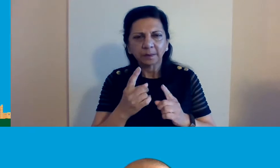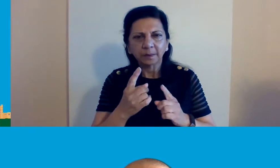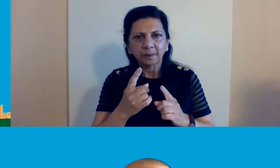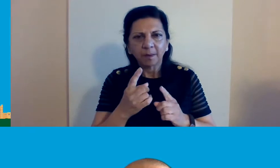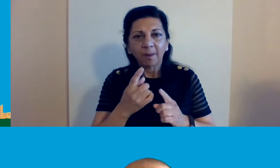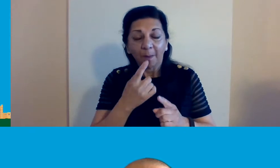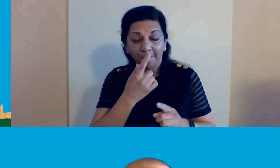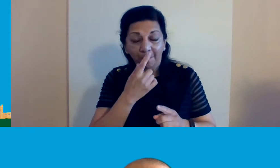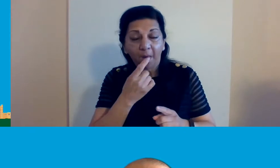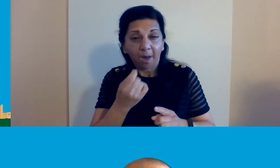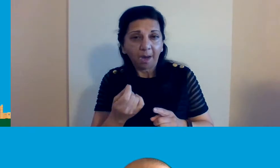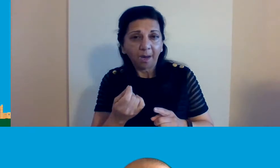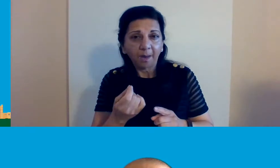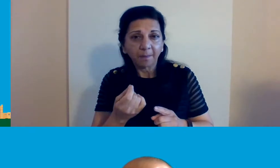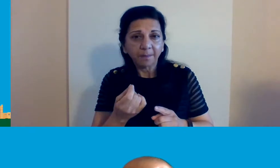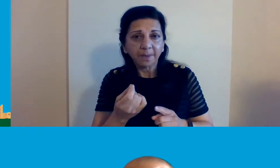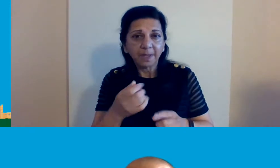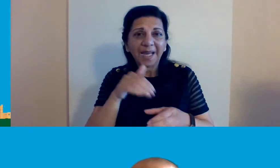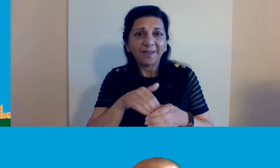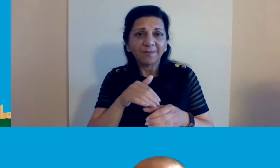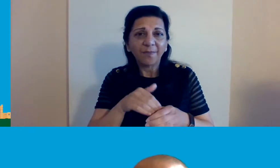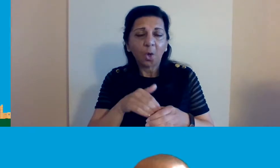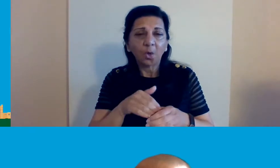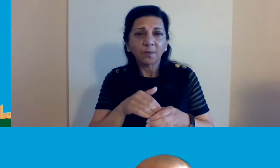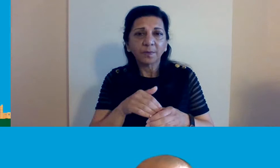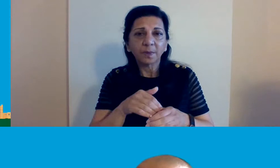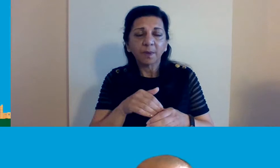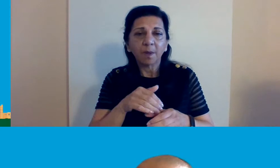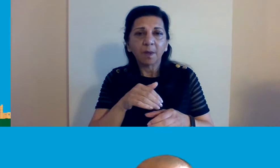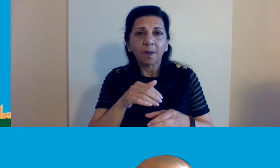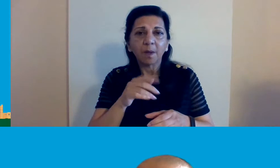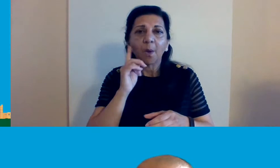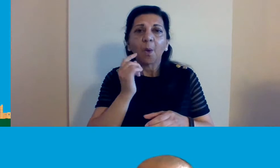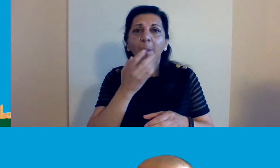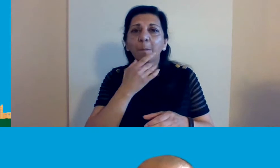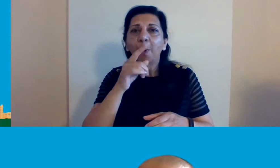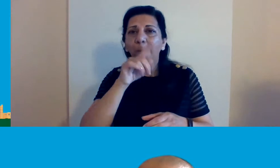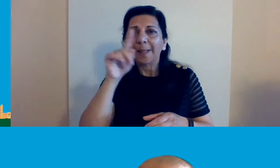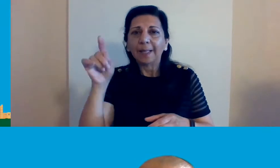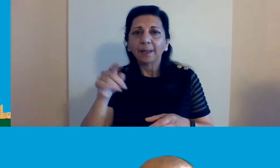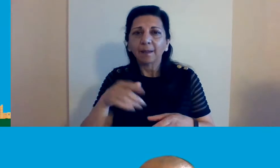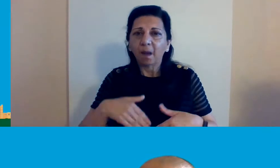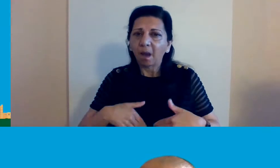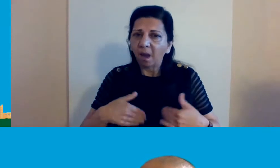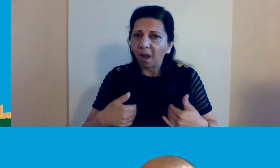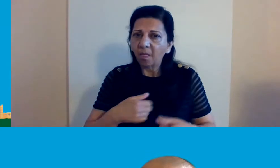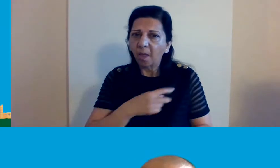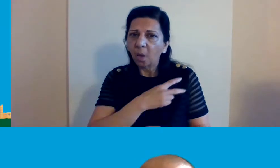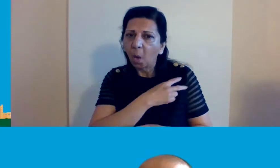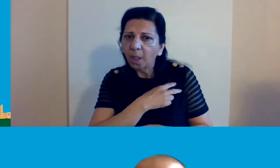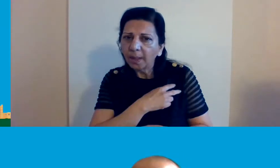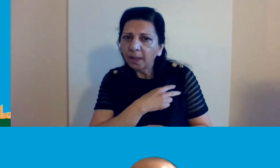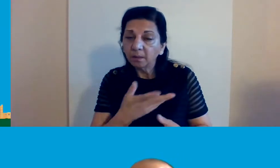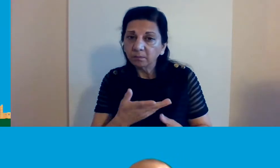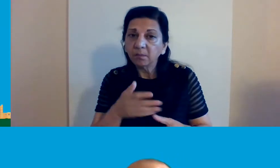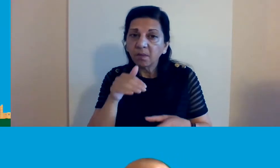to bring one of our public health colleagues who works in the system on to start to help us think about some of these wider